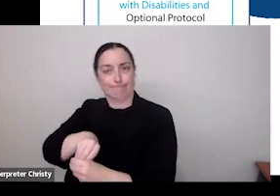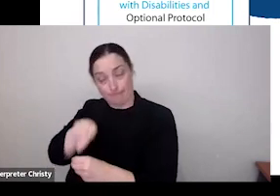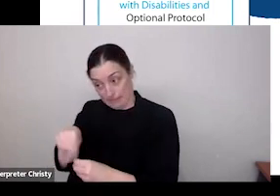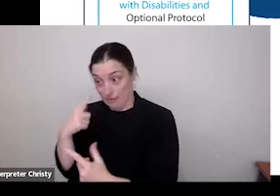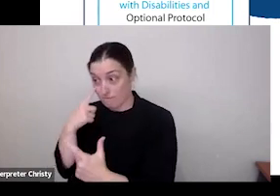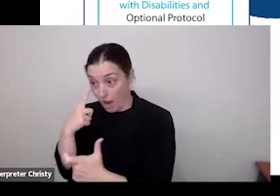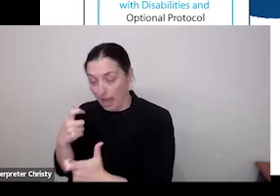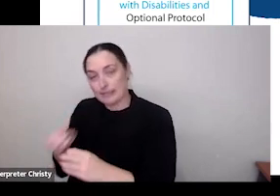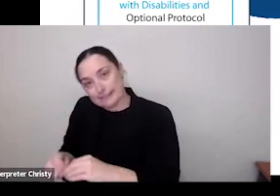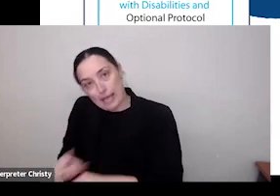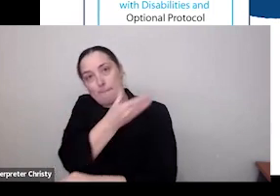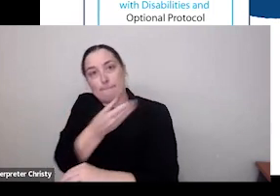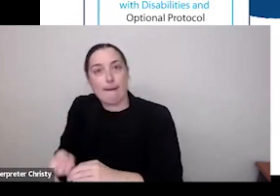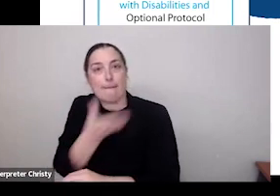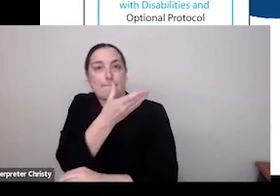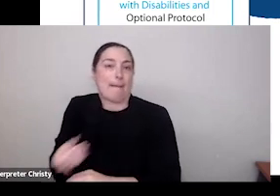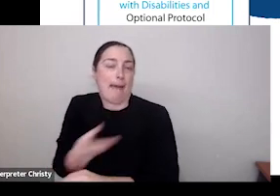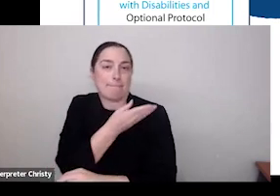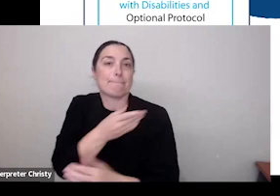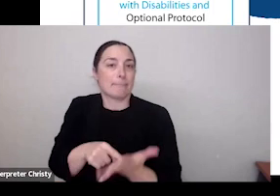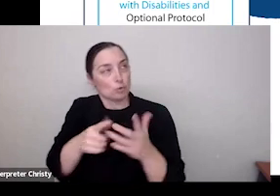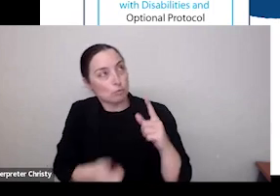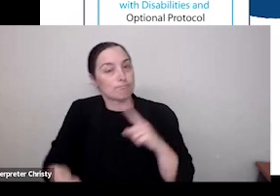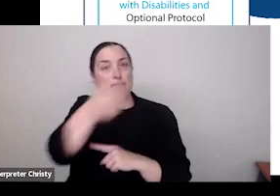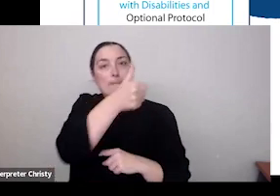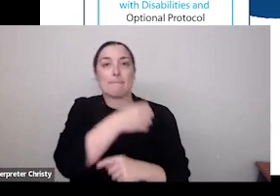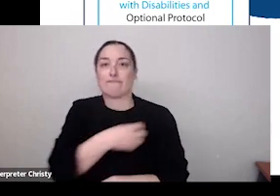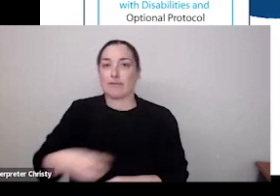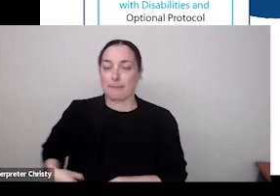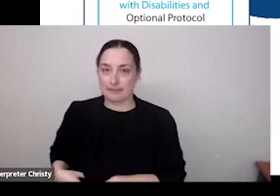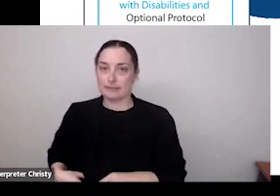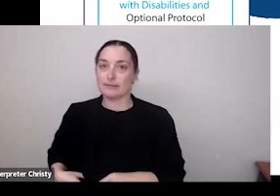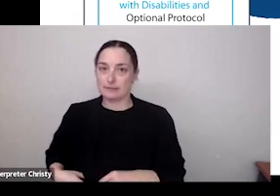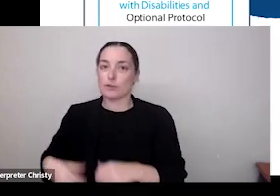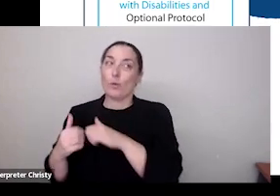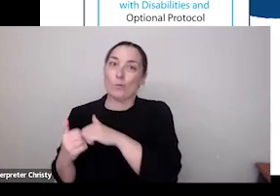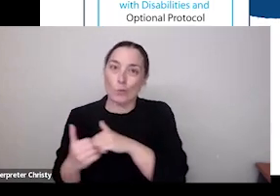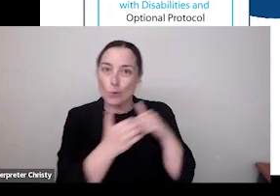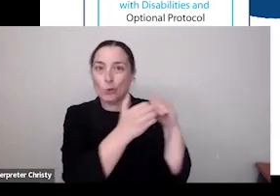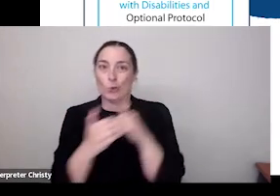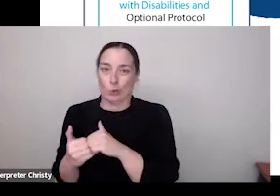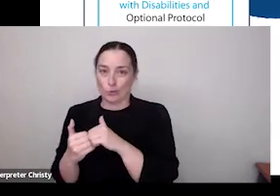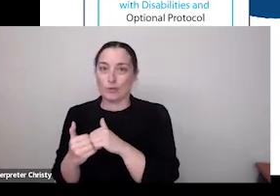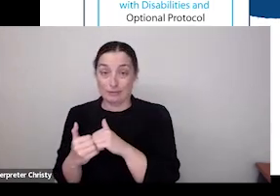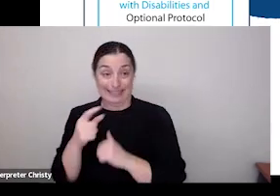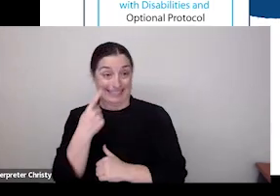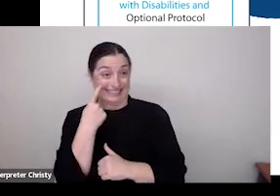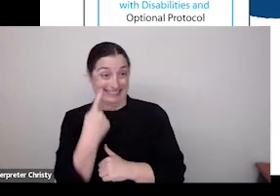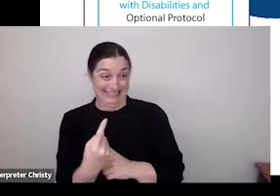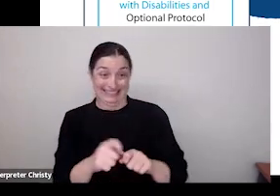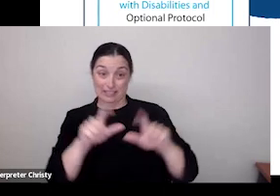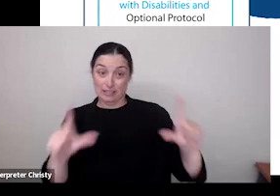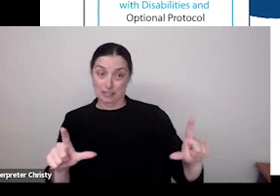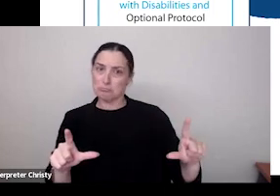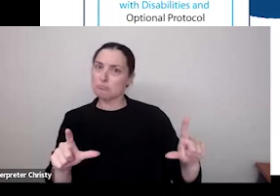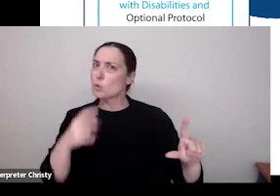findings up to the highest levels of government to support their learning, working together, and decision making. And as you can see by this slide, we've made